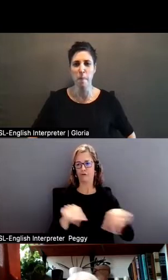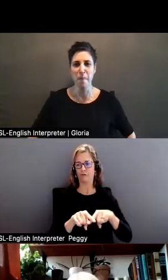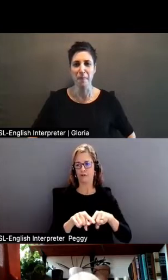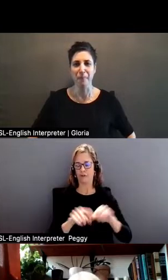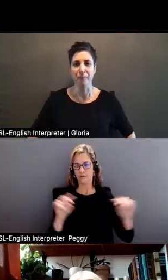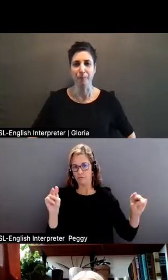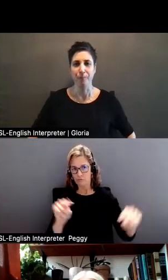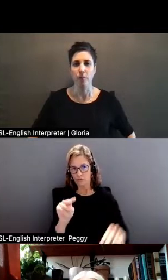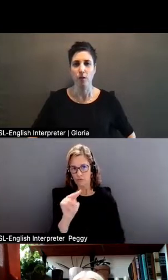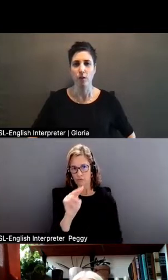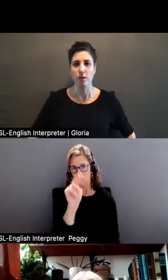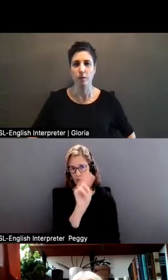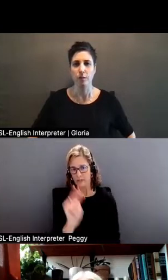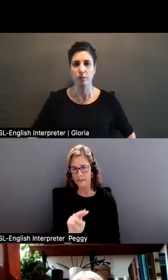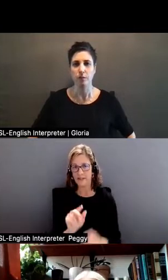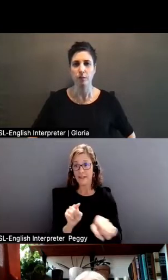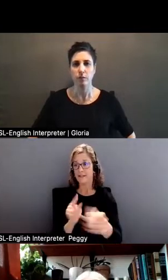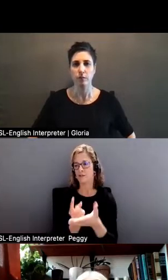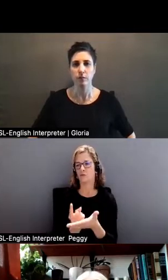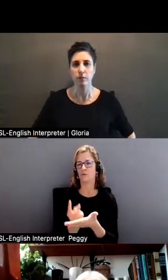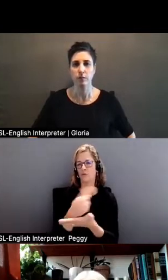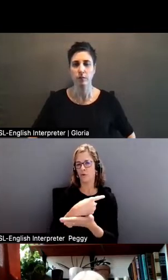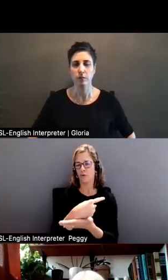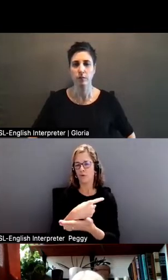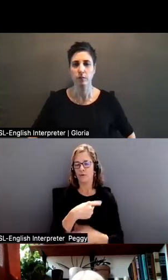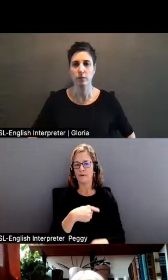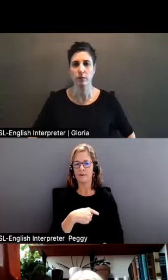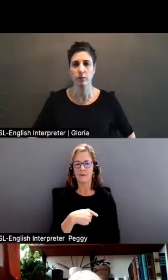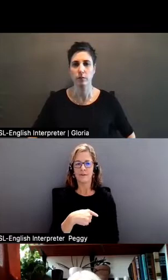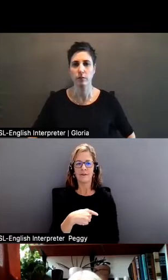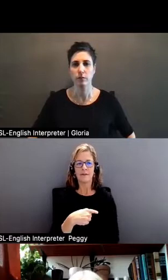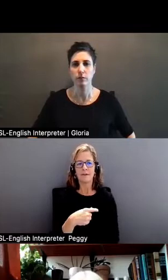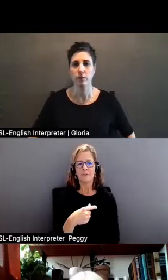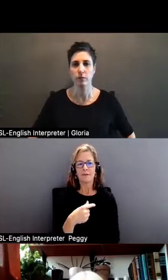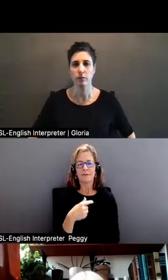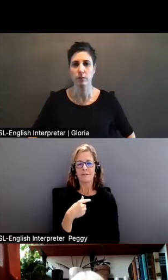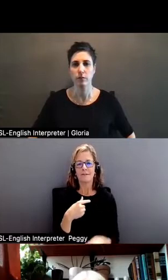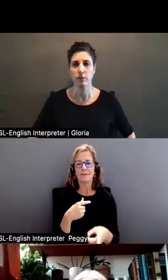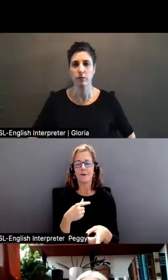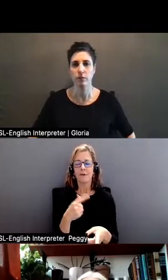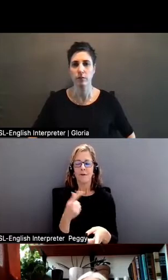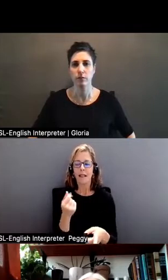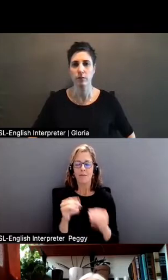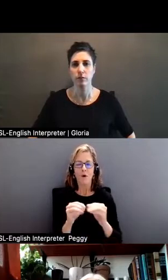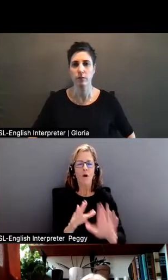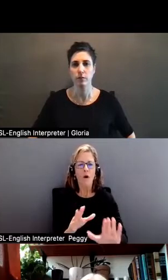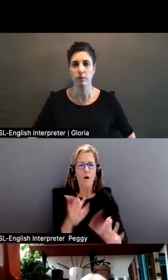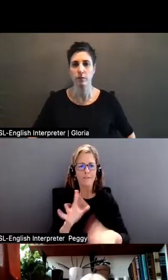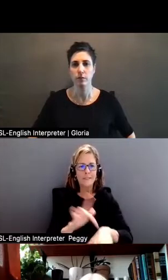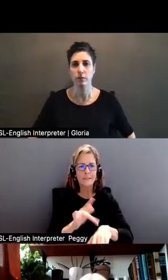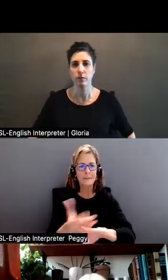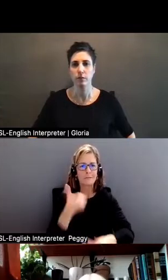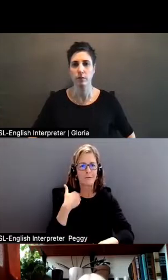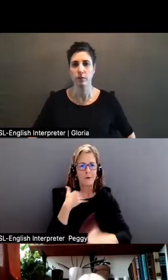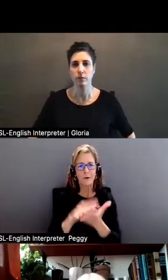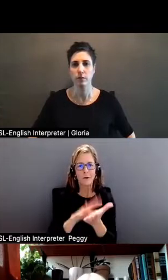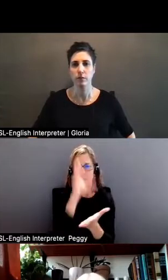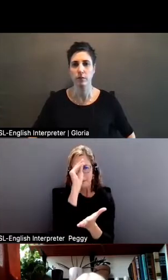doing a reveal, which is kind of neat, adds a little bit of extra interest.